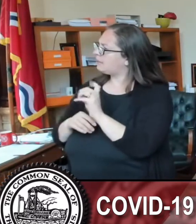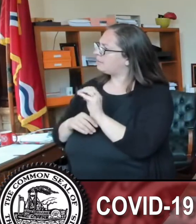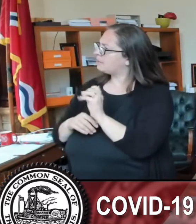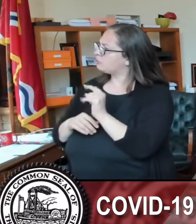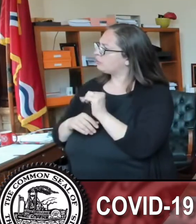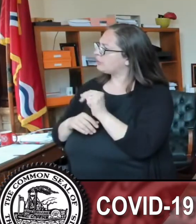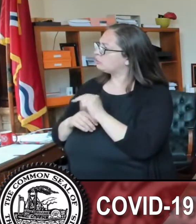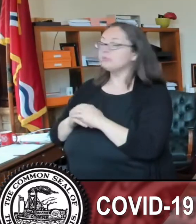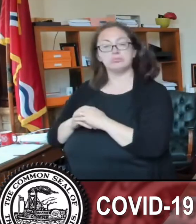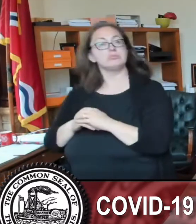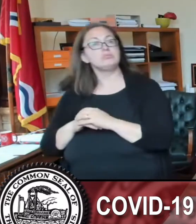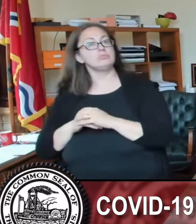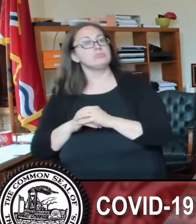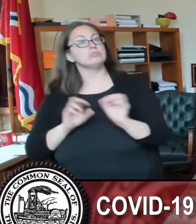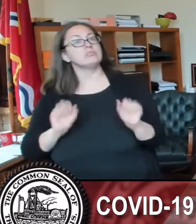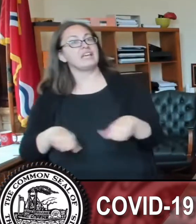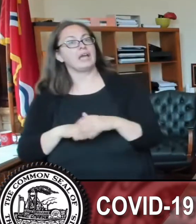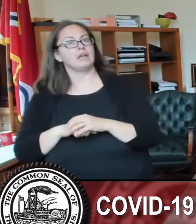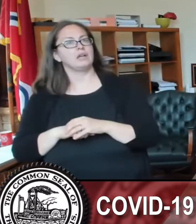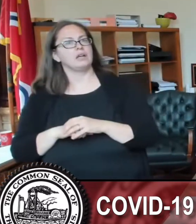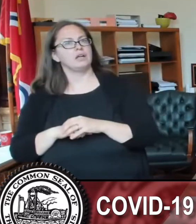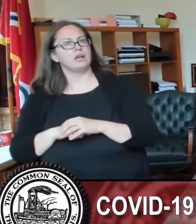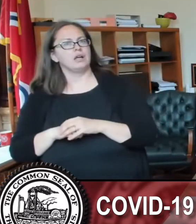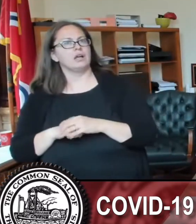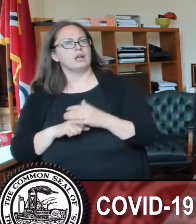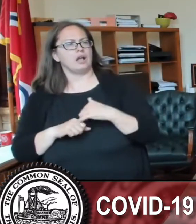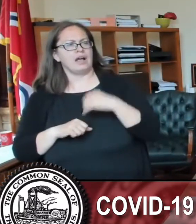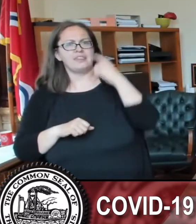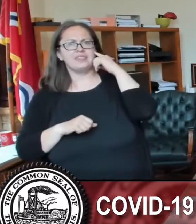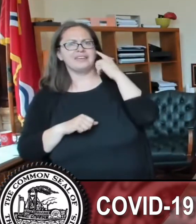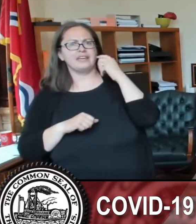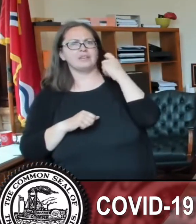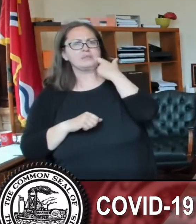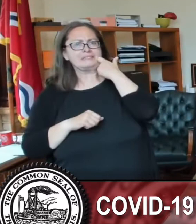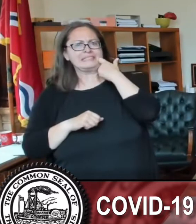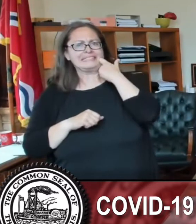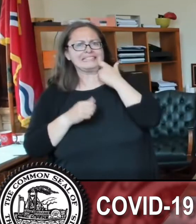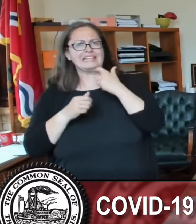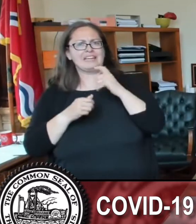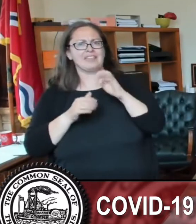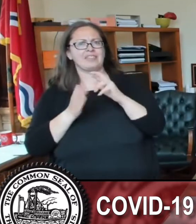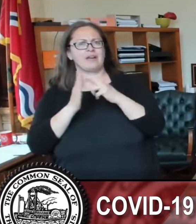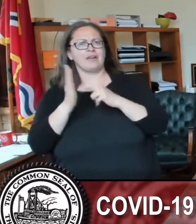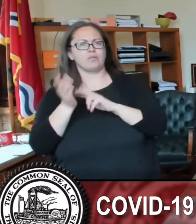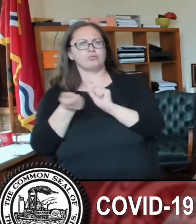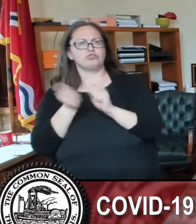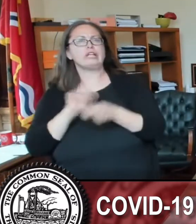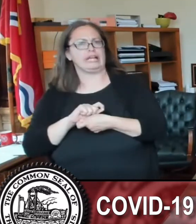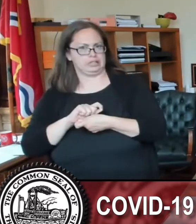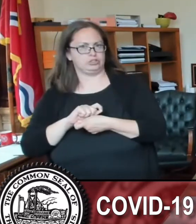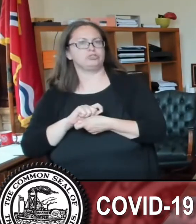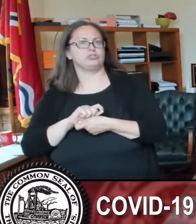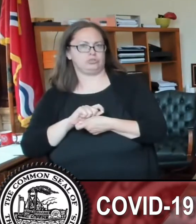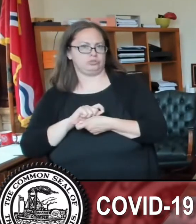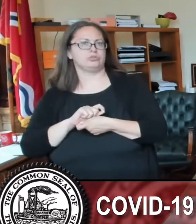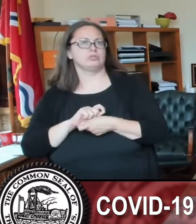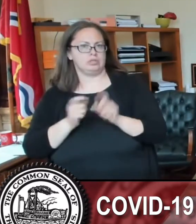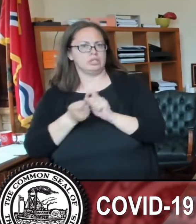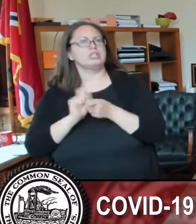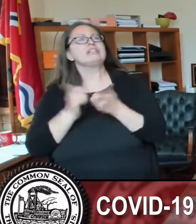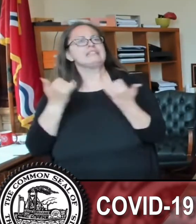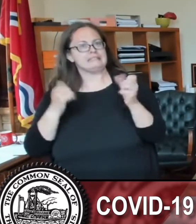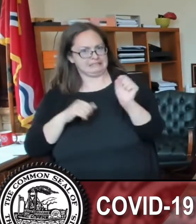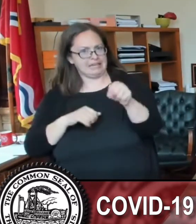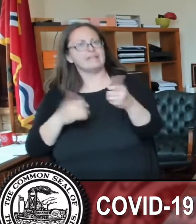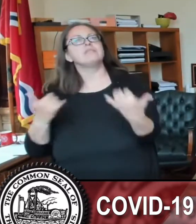still apply. I believe that was recently changed this week or maybe last week. That was recently changed, so yes, you